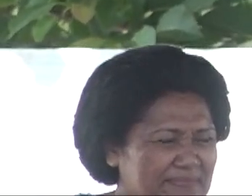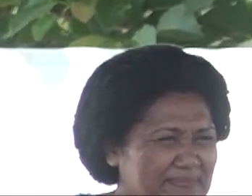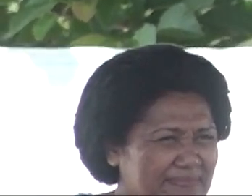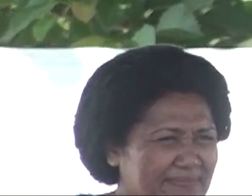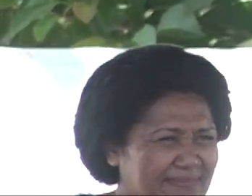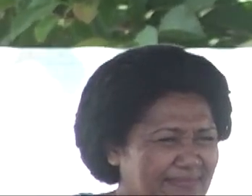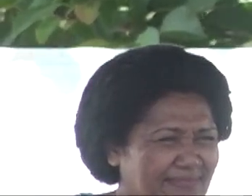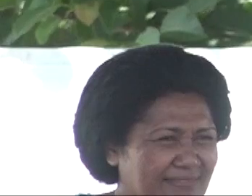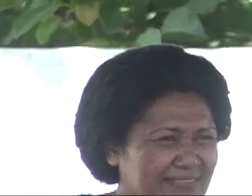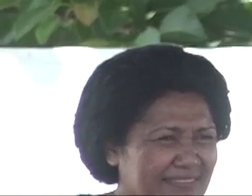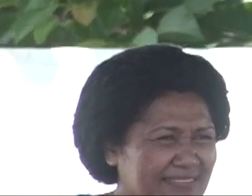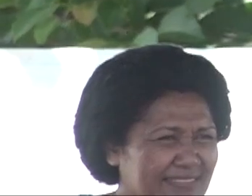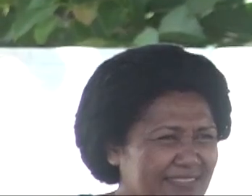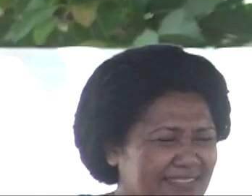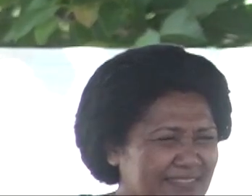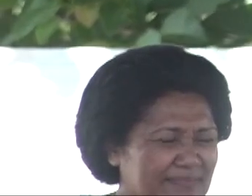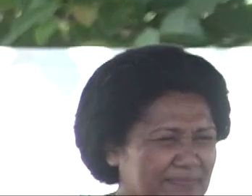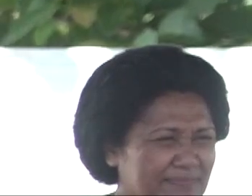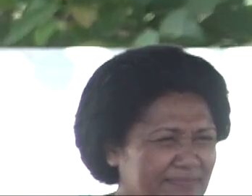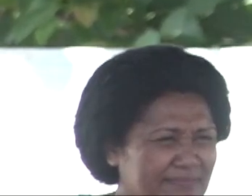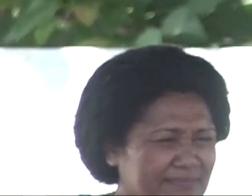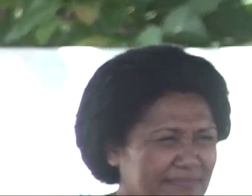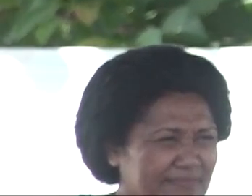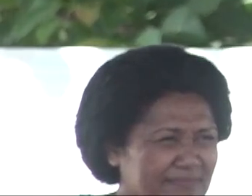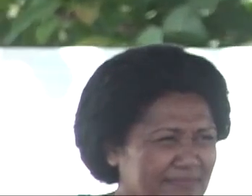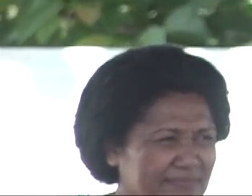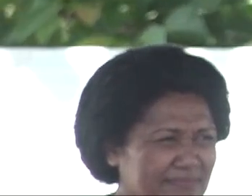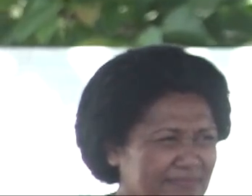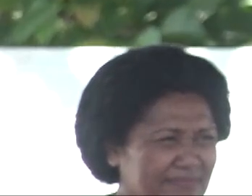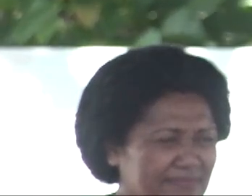Ena vingrai baturanga ni Salvador na tali segini ko